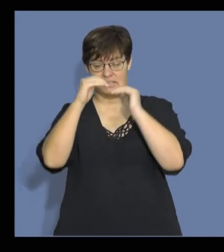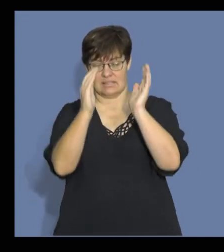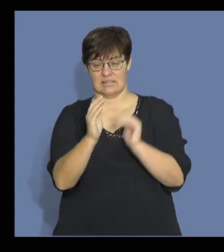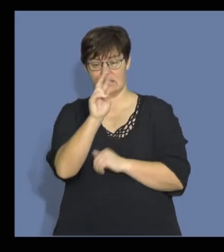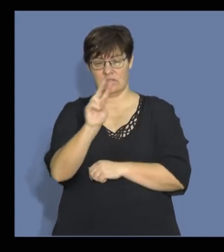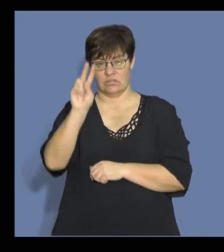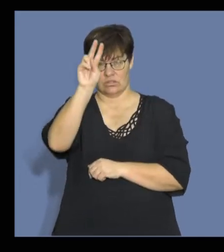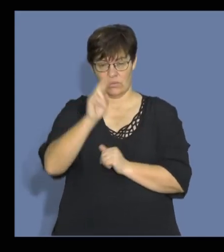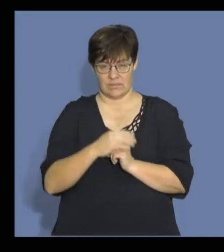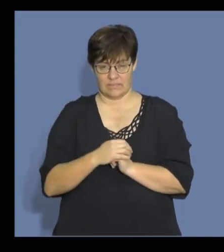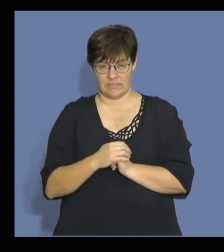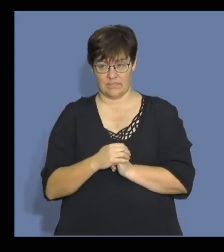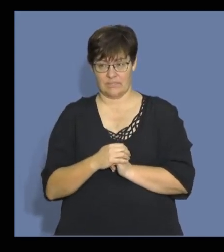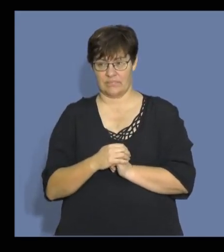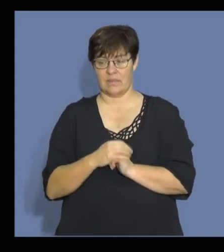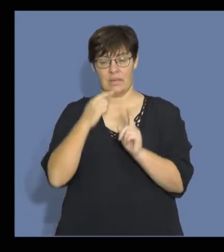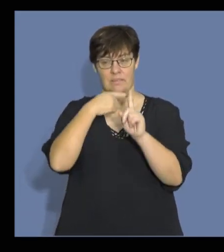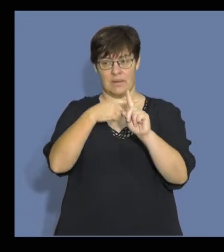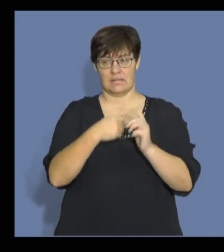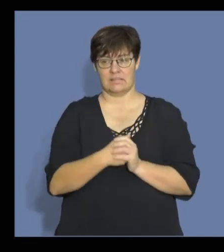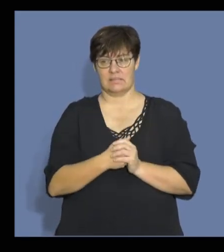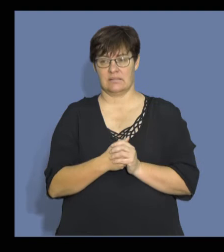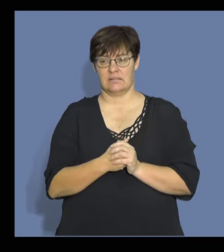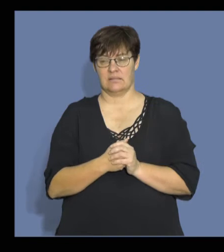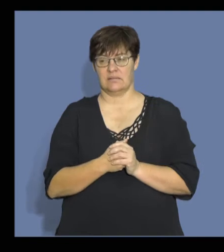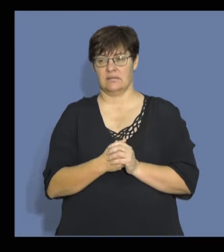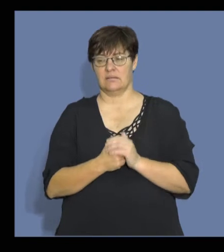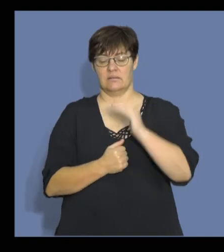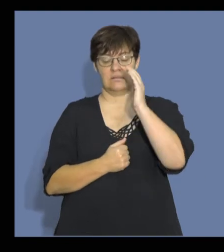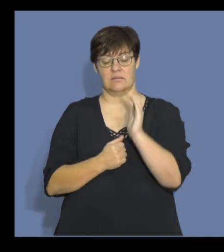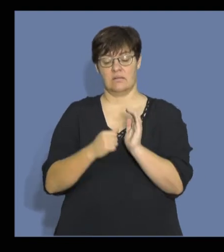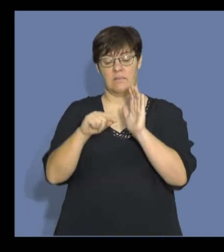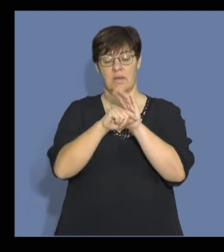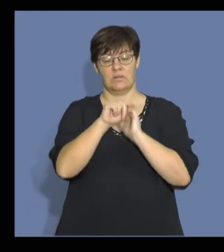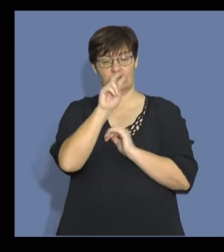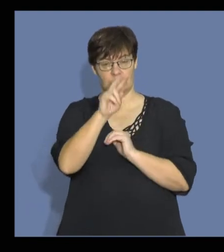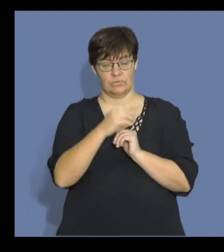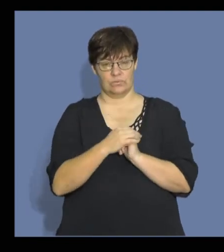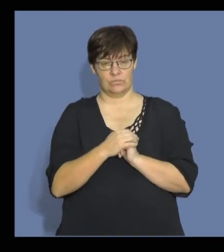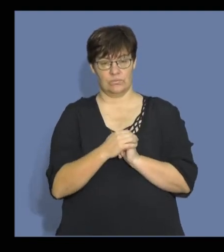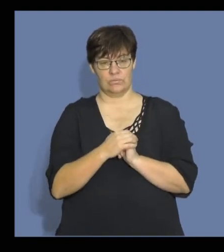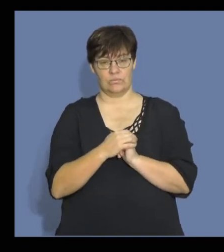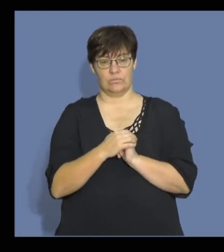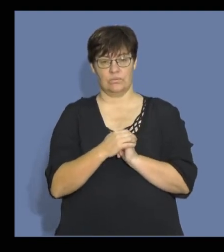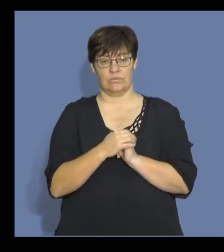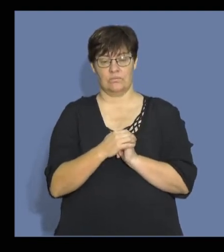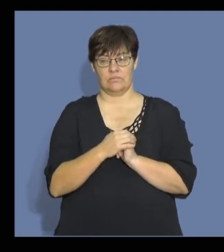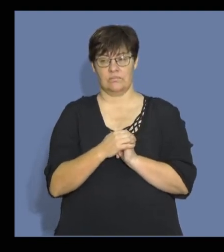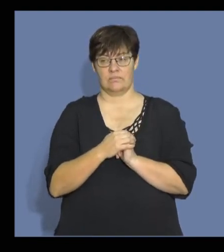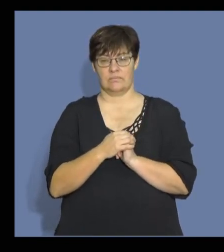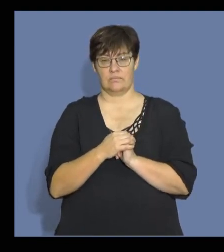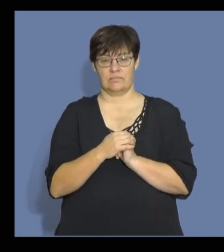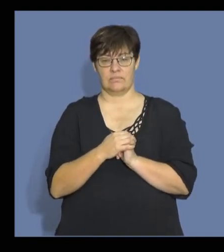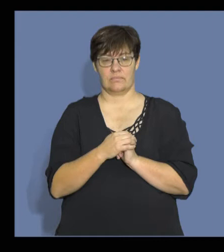x, and I'm going to square that. Then I'm going to add, and I'm going to go the